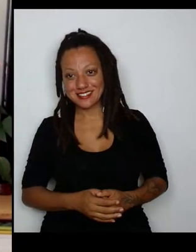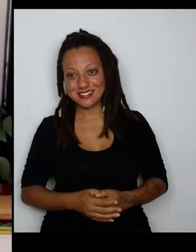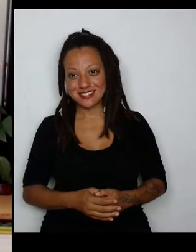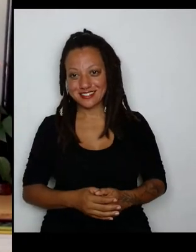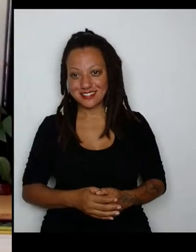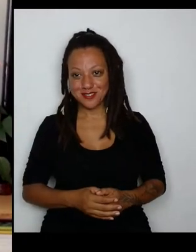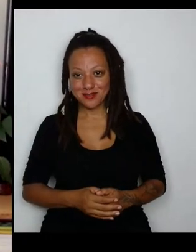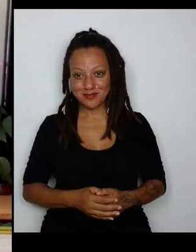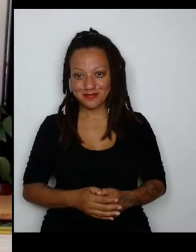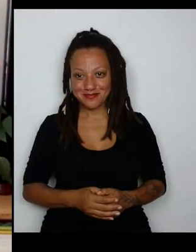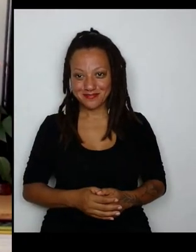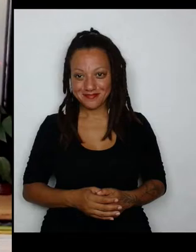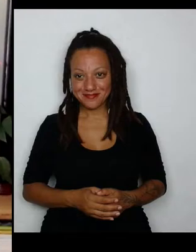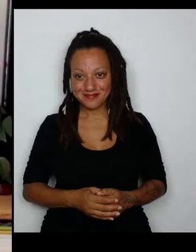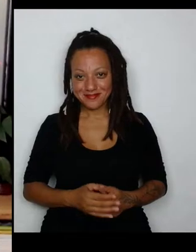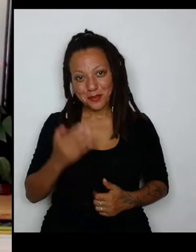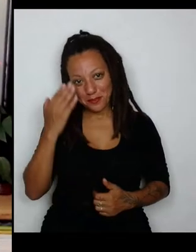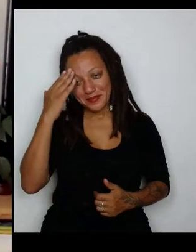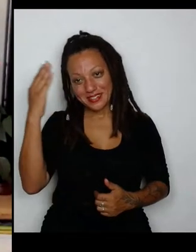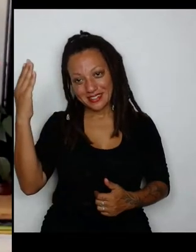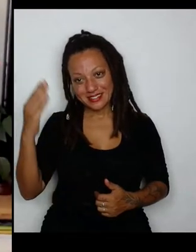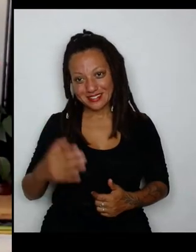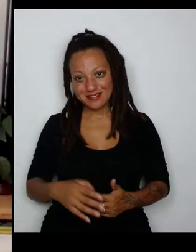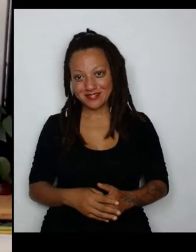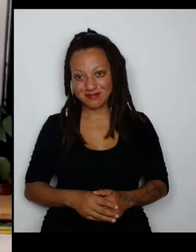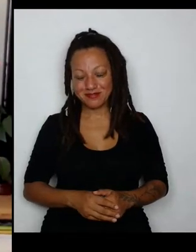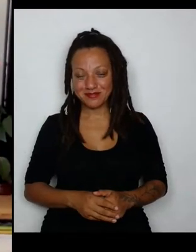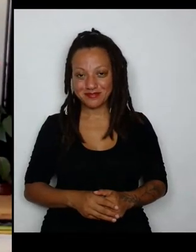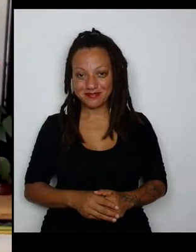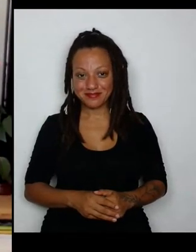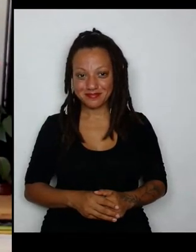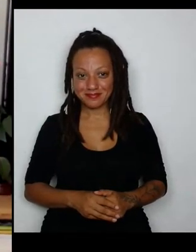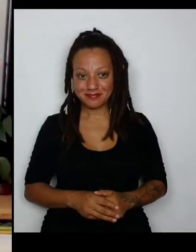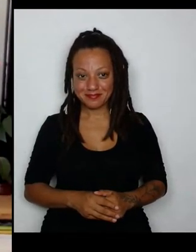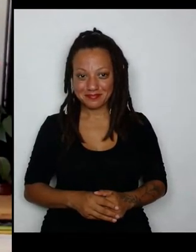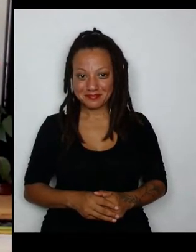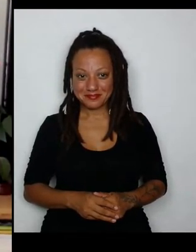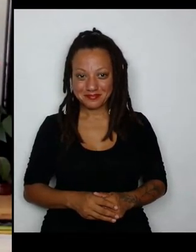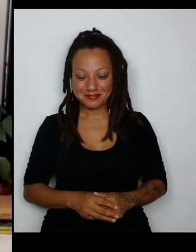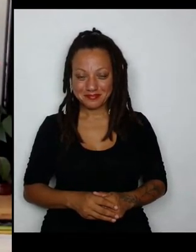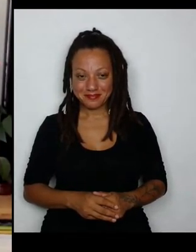much thank you thank you thank you